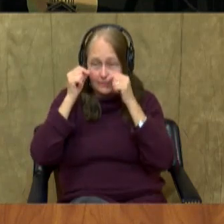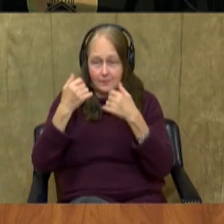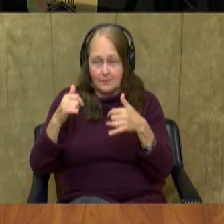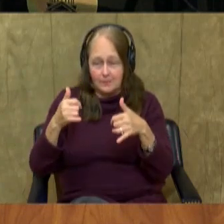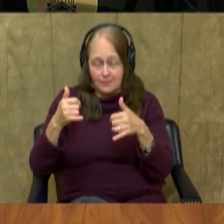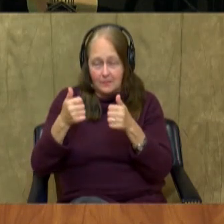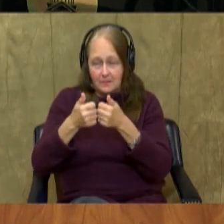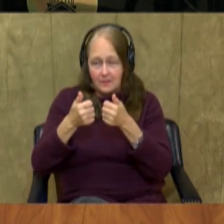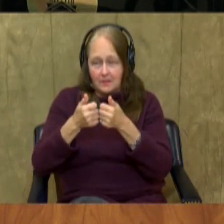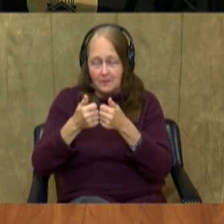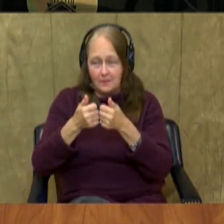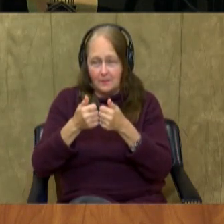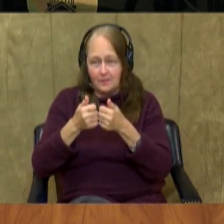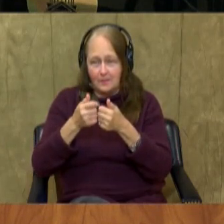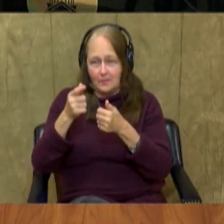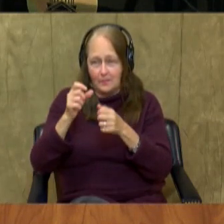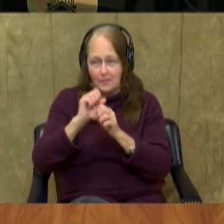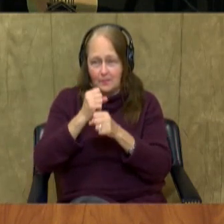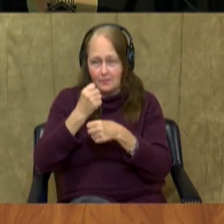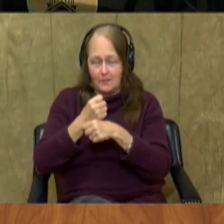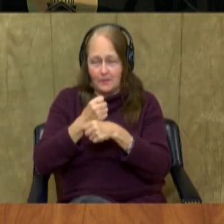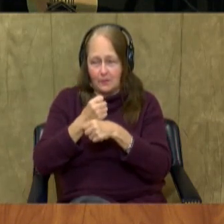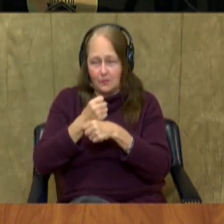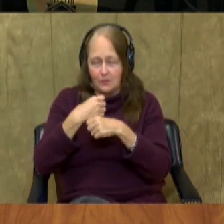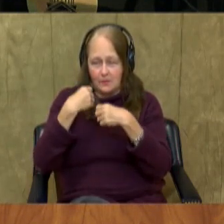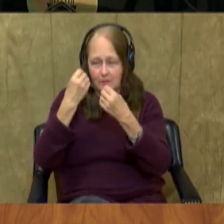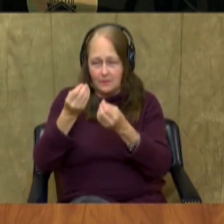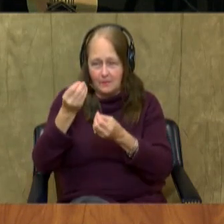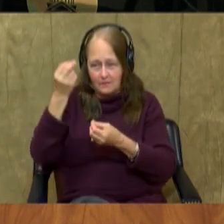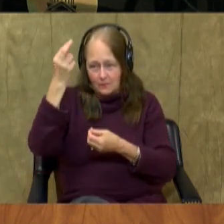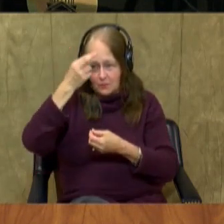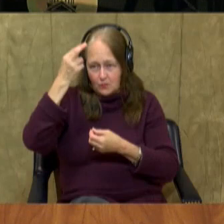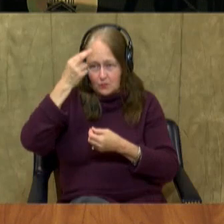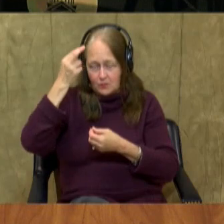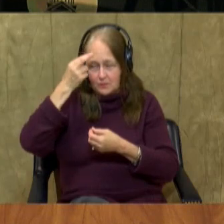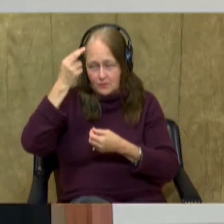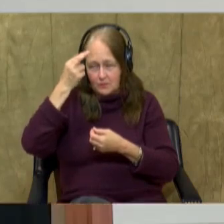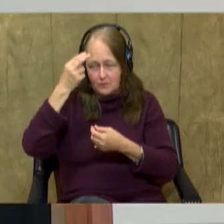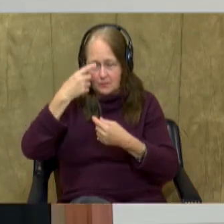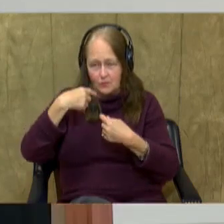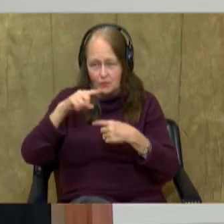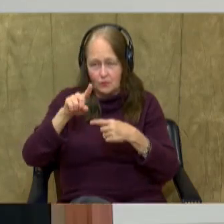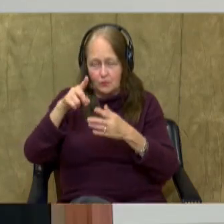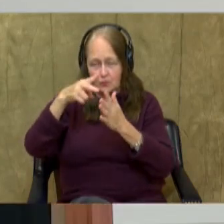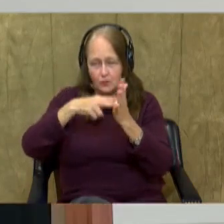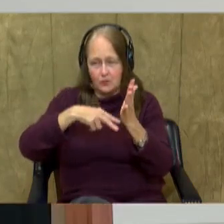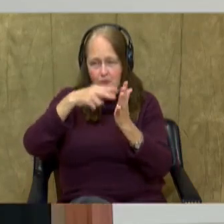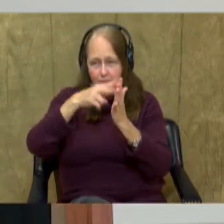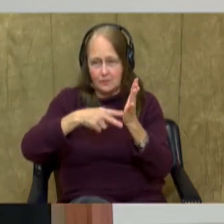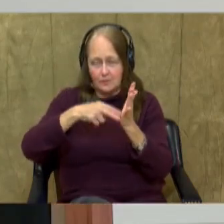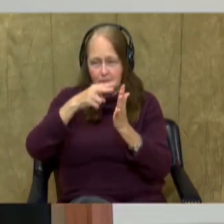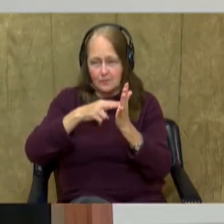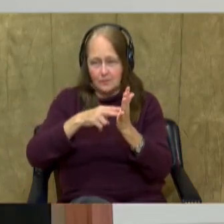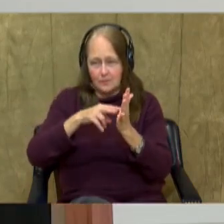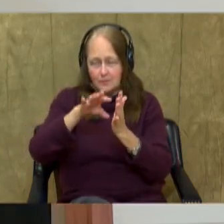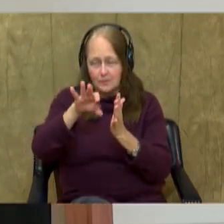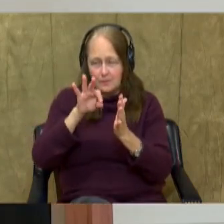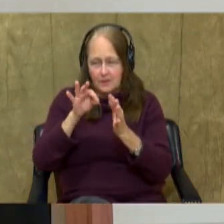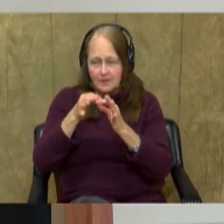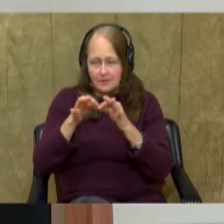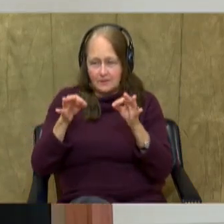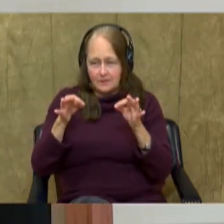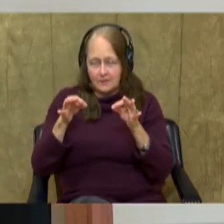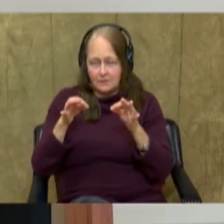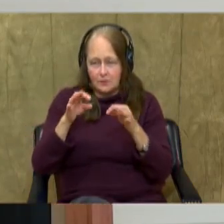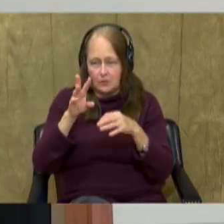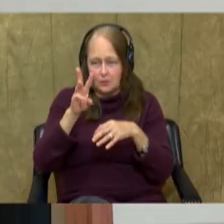Now, once you've made your claim, you've given reasons, I want you to go back through your text. Pick out a sentence, your